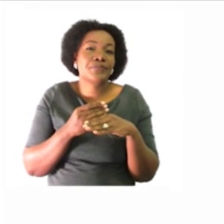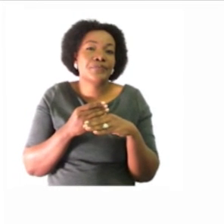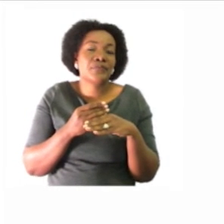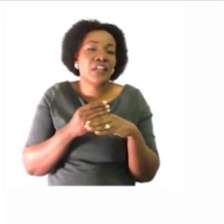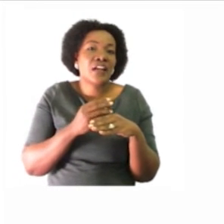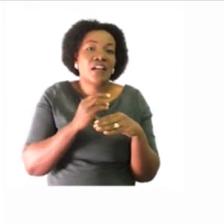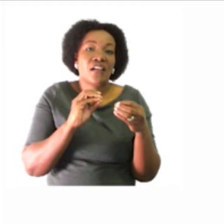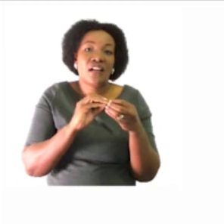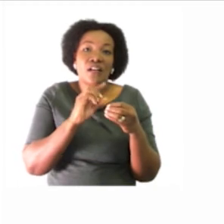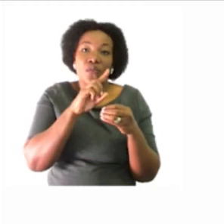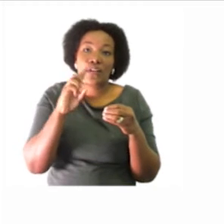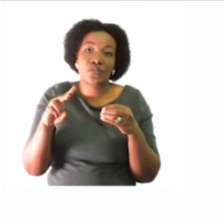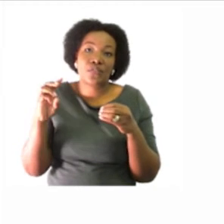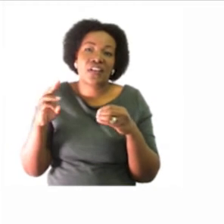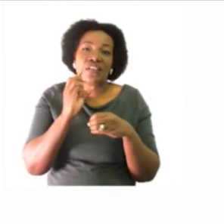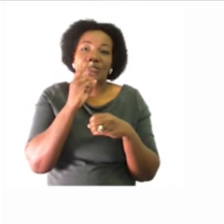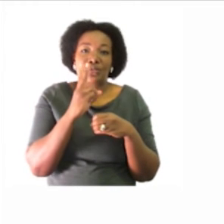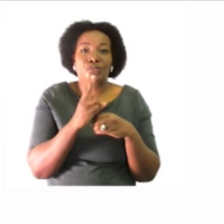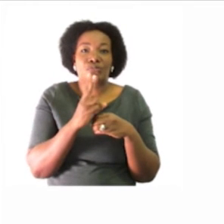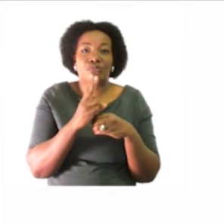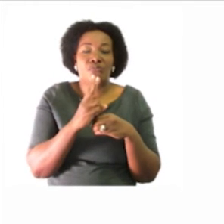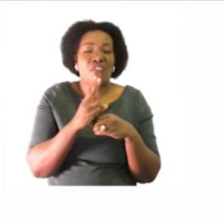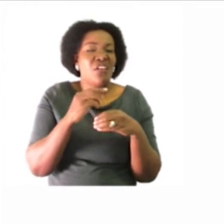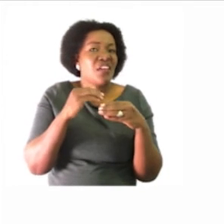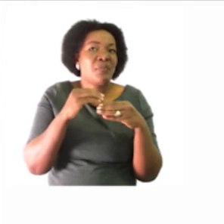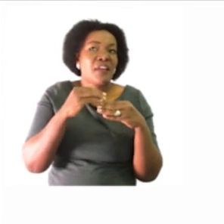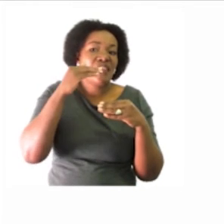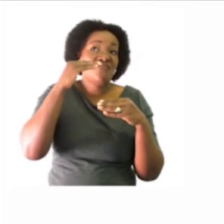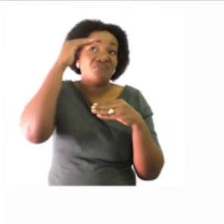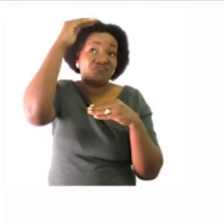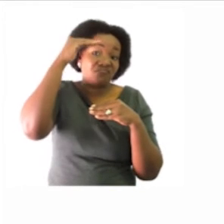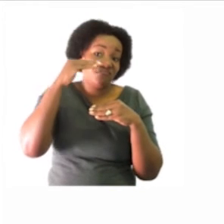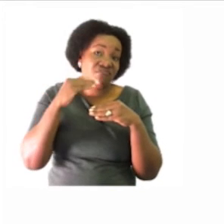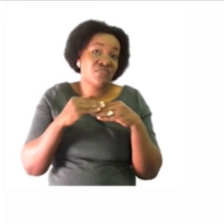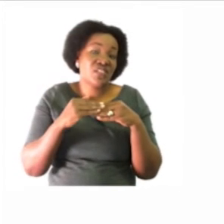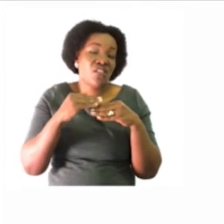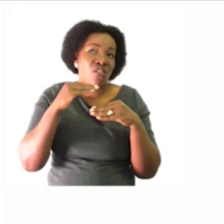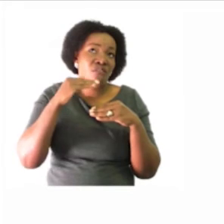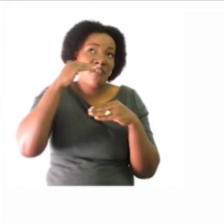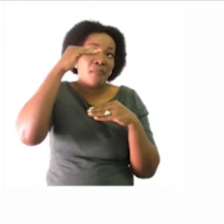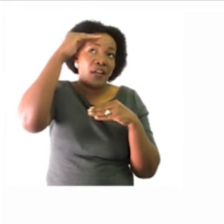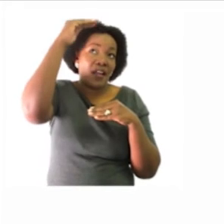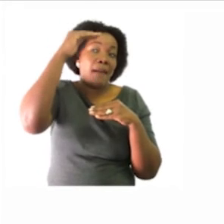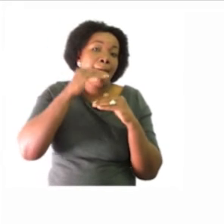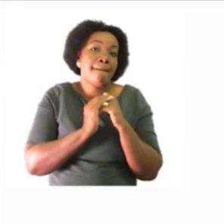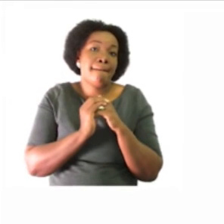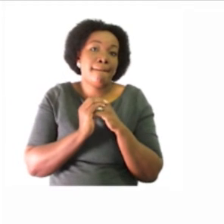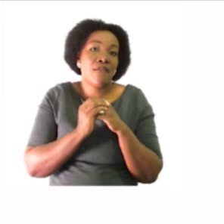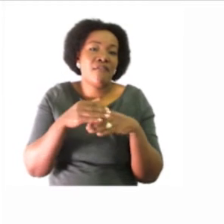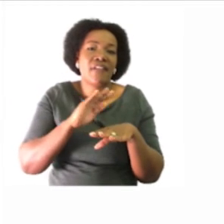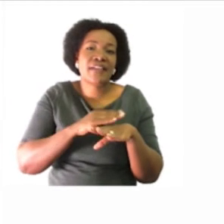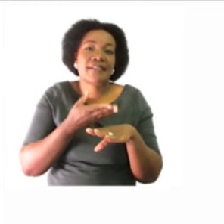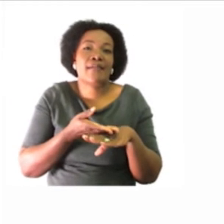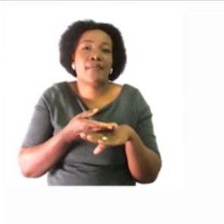counting in 2s. We can count either downwards, top to bottom, or bottom to top. For